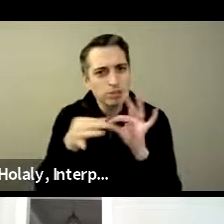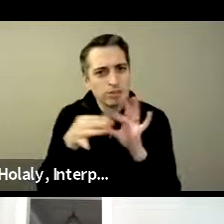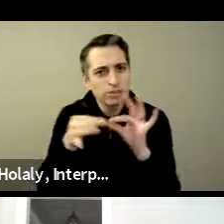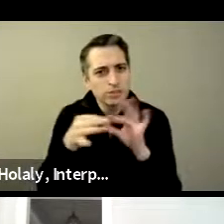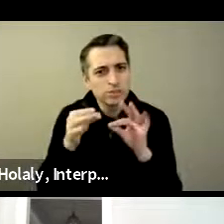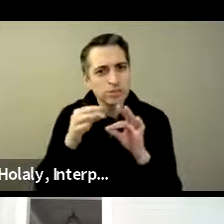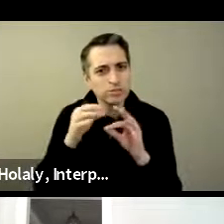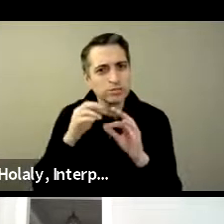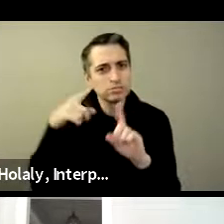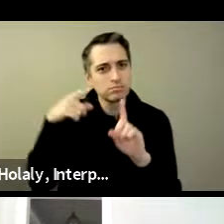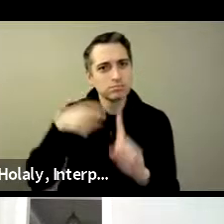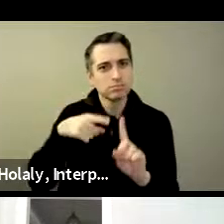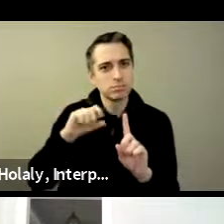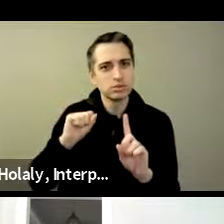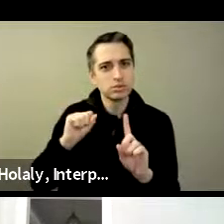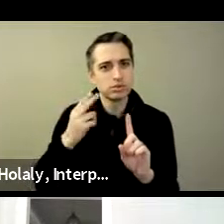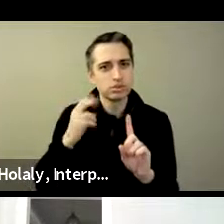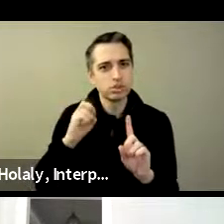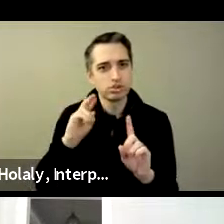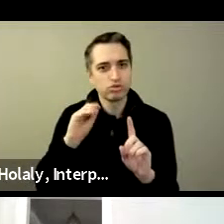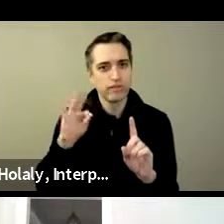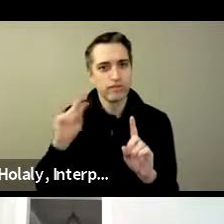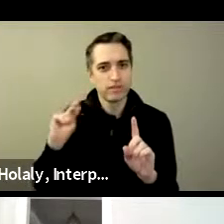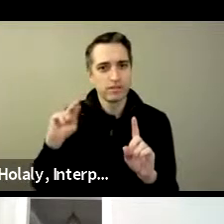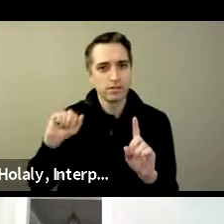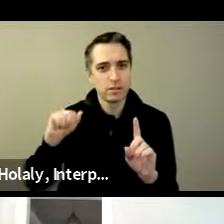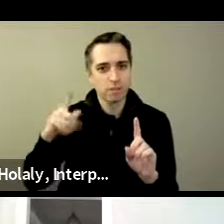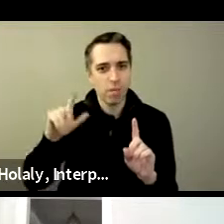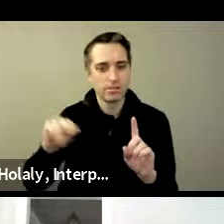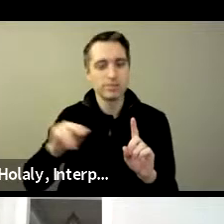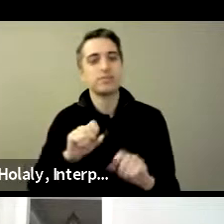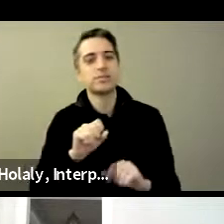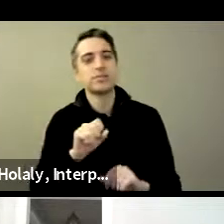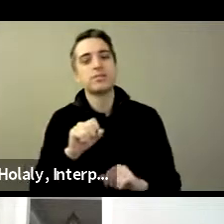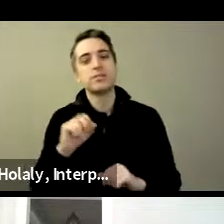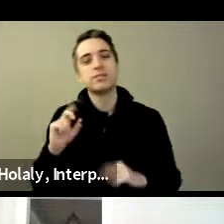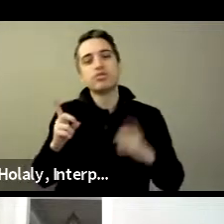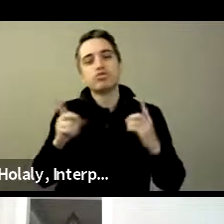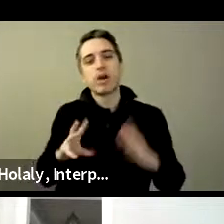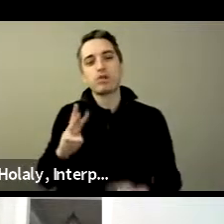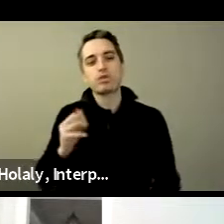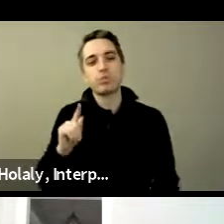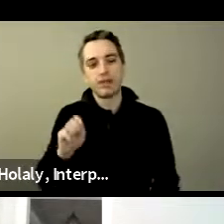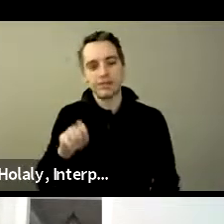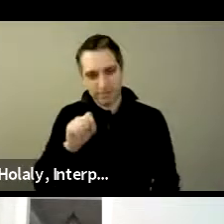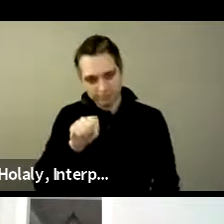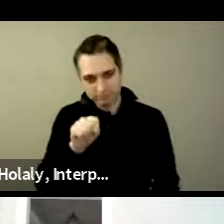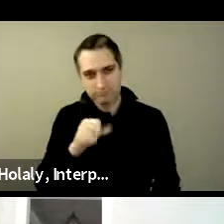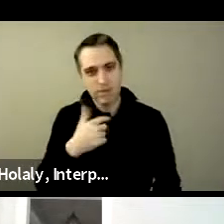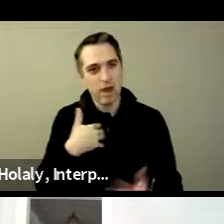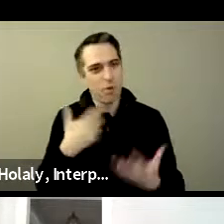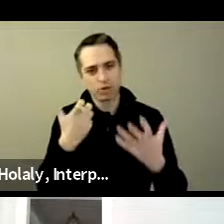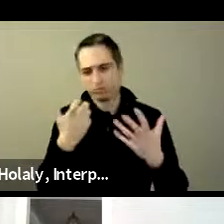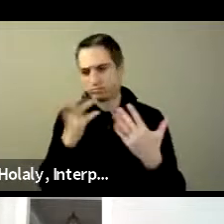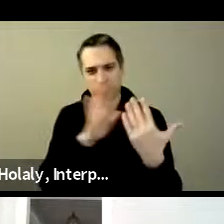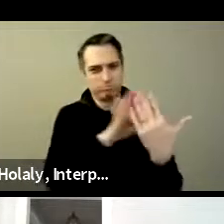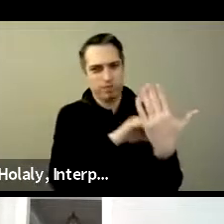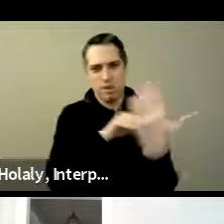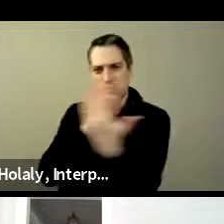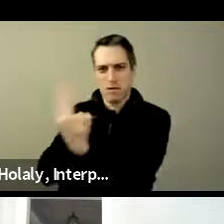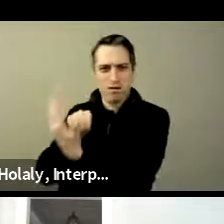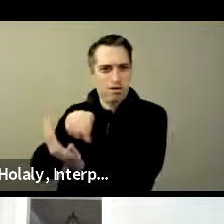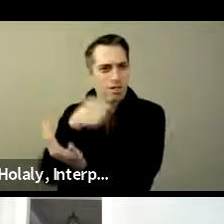Napoleon? I'll just say that, thank you, Chair. I'll just say that I echo much of what has been said here this